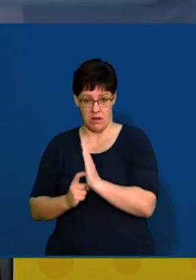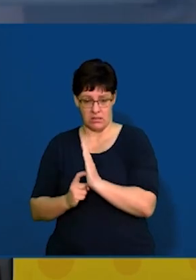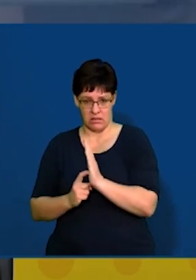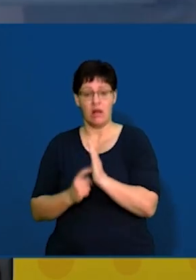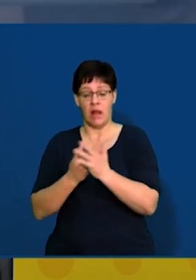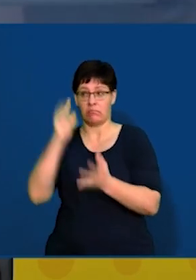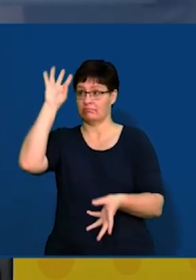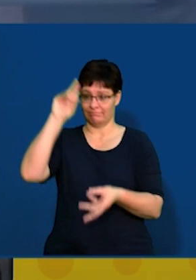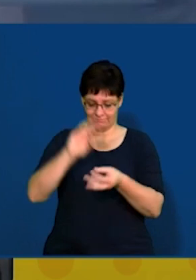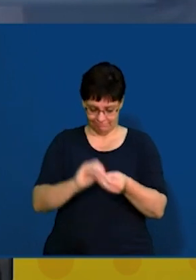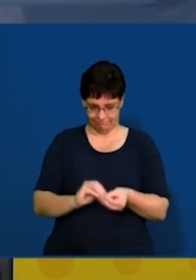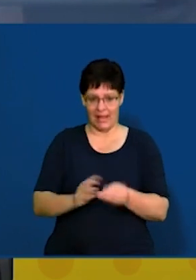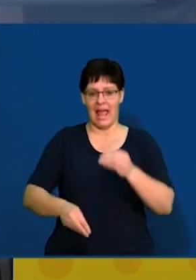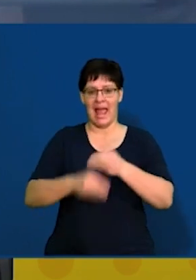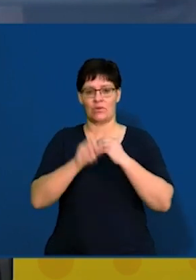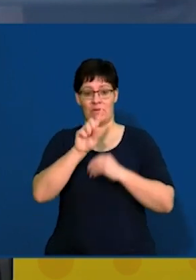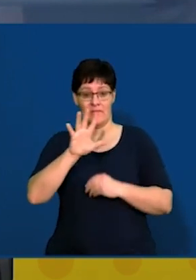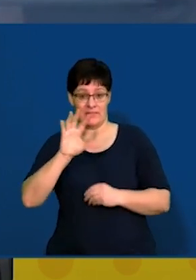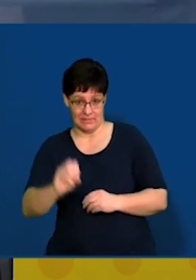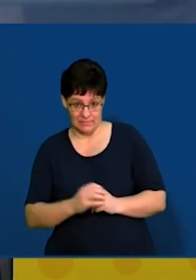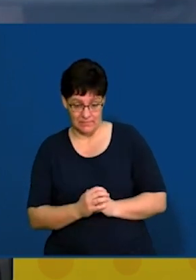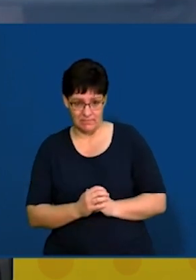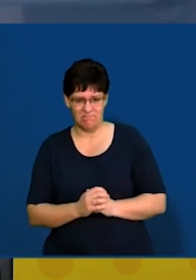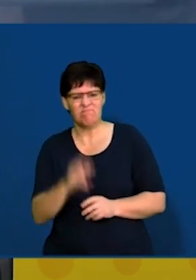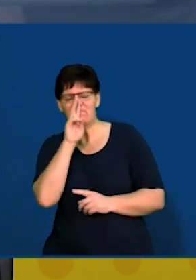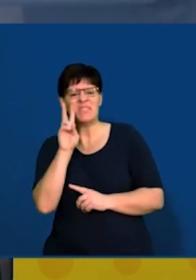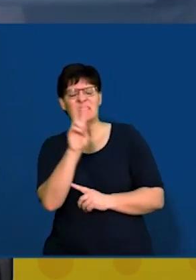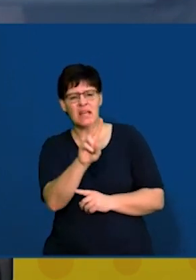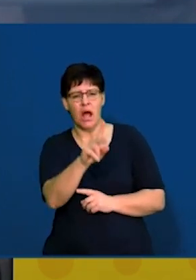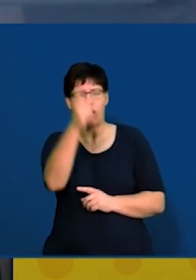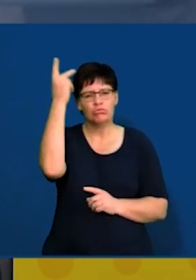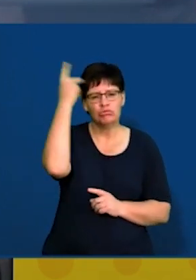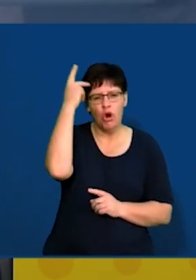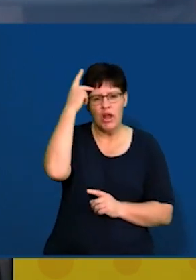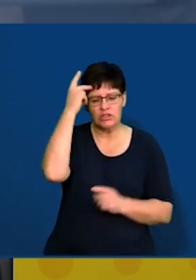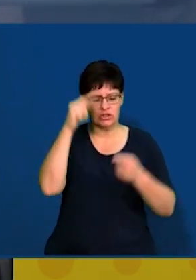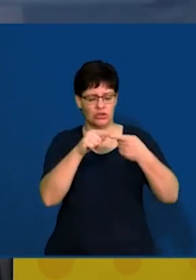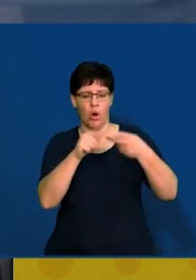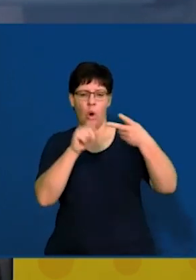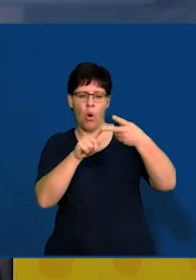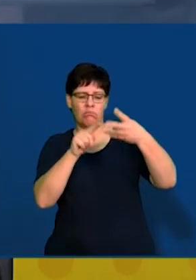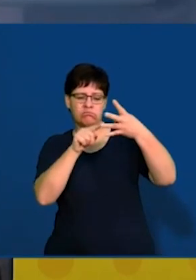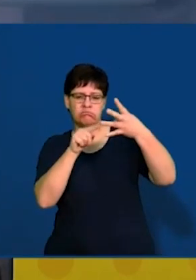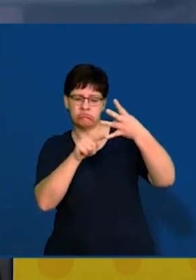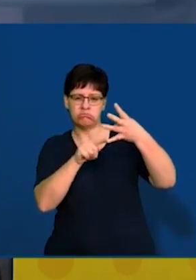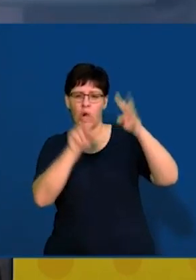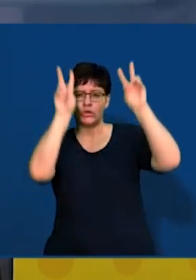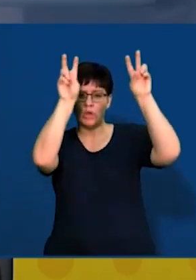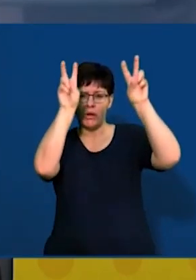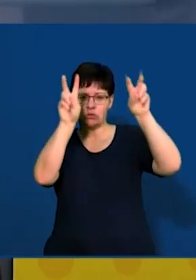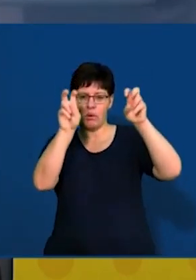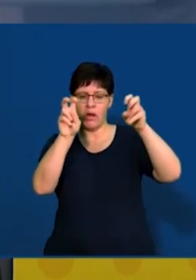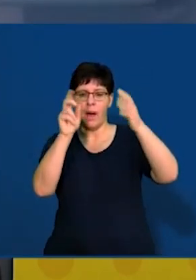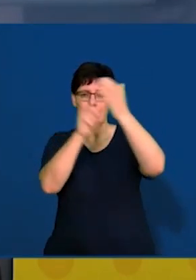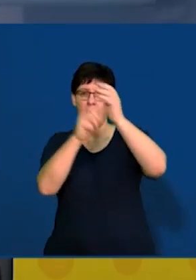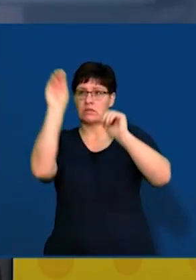grand total of 150. Now let's quickly look into, the knowledge areas or the topics as far as the number of marks that each one of